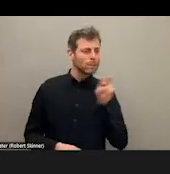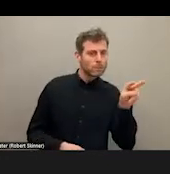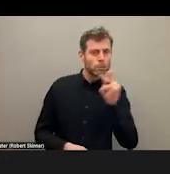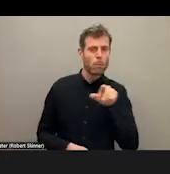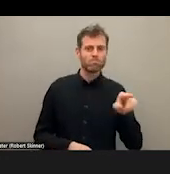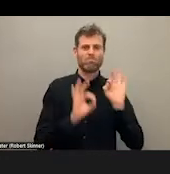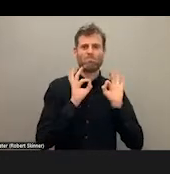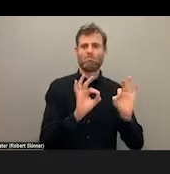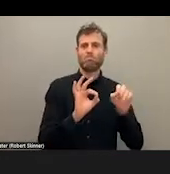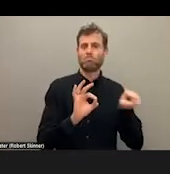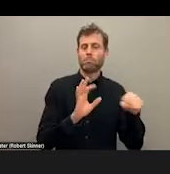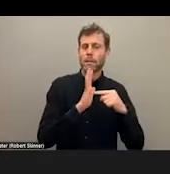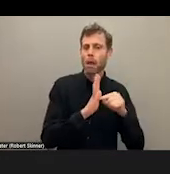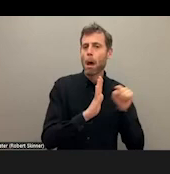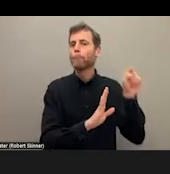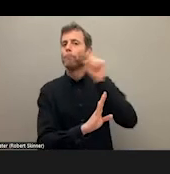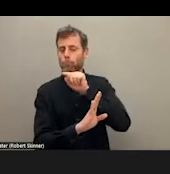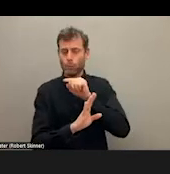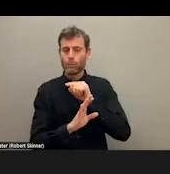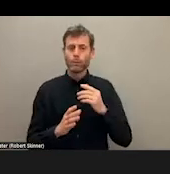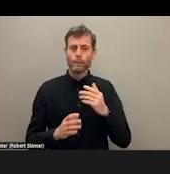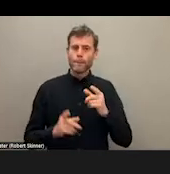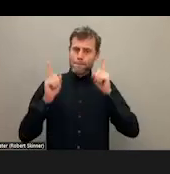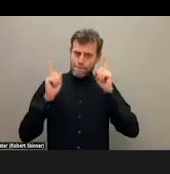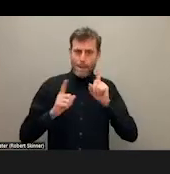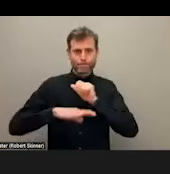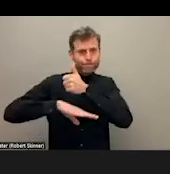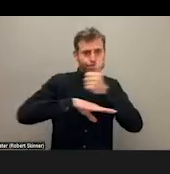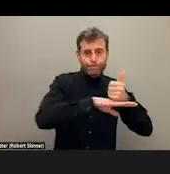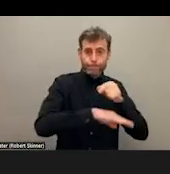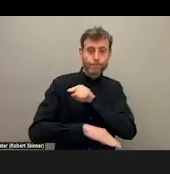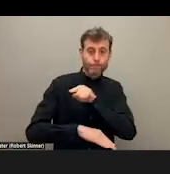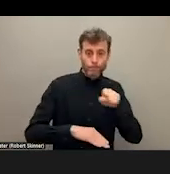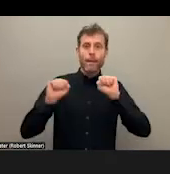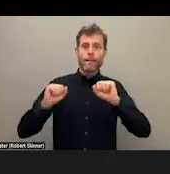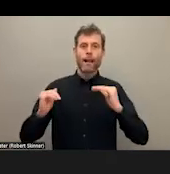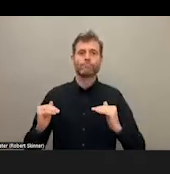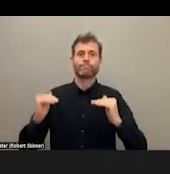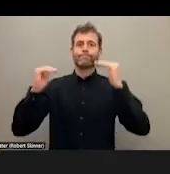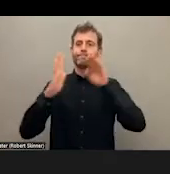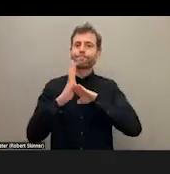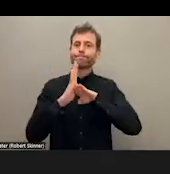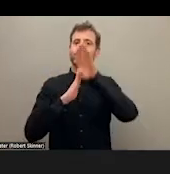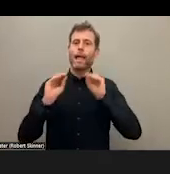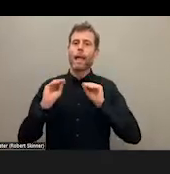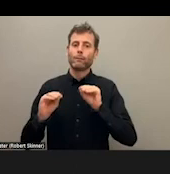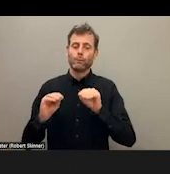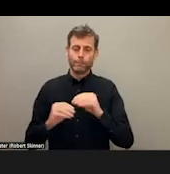be successful, and also how all the different stakeholders can contribute. Over to you, Joshua.